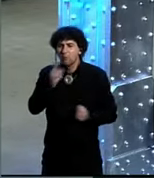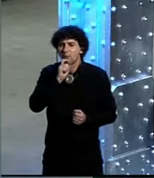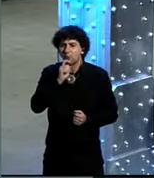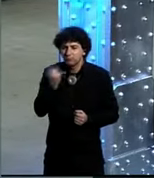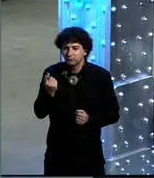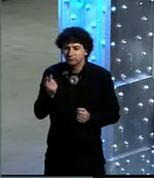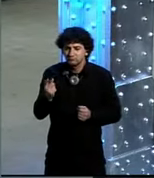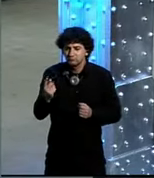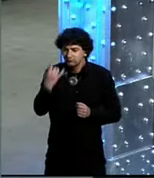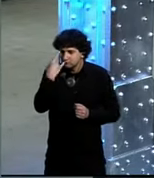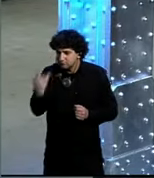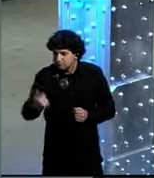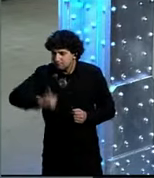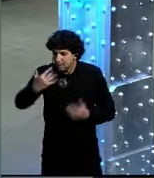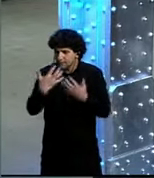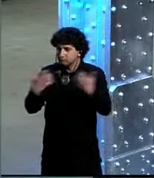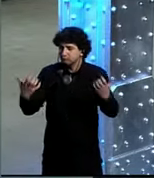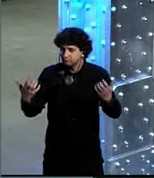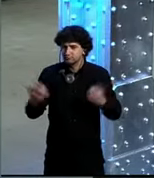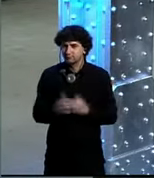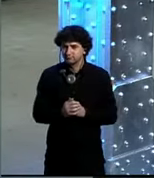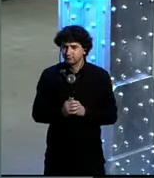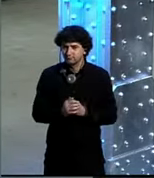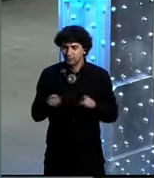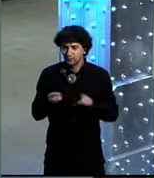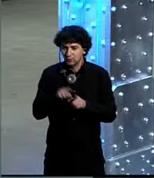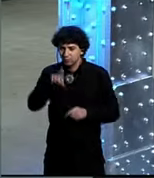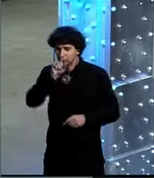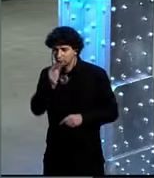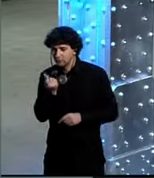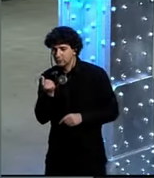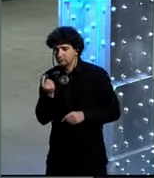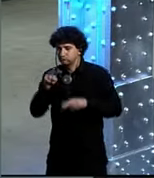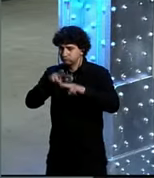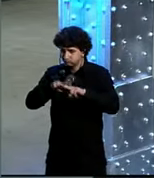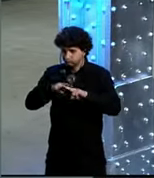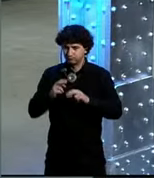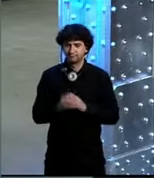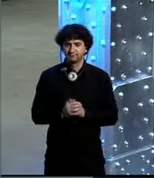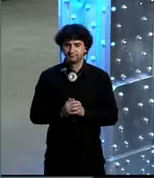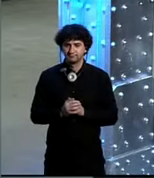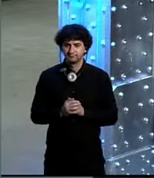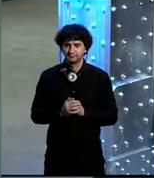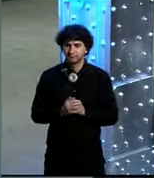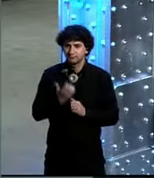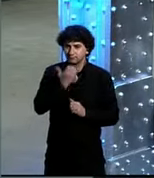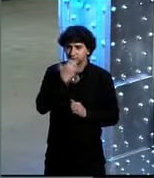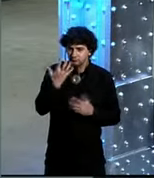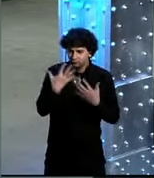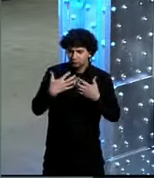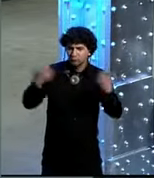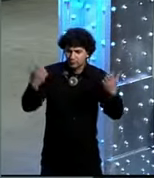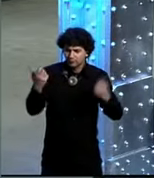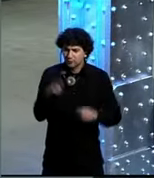is the hashtag on Twitter? For how long does our message and our story resonate? What's the long tail like? What